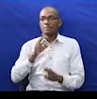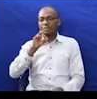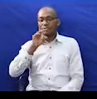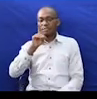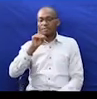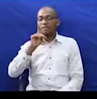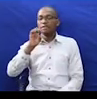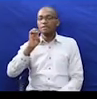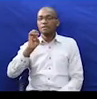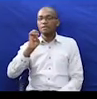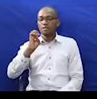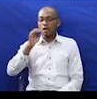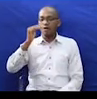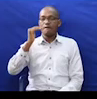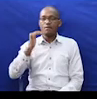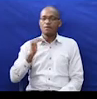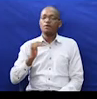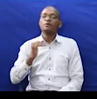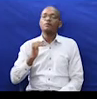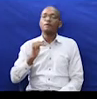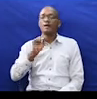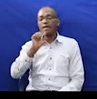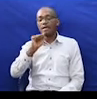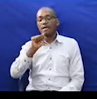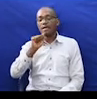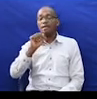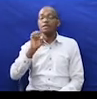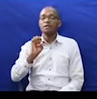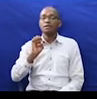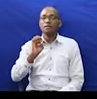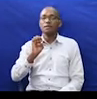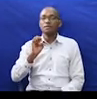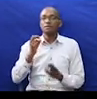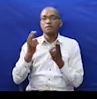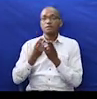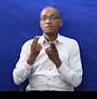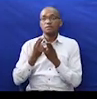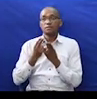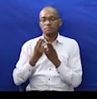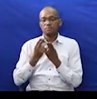DE over AE, the same as